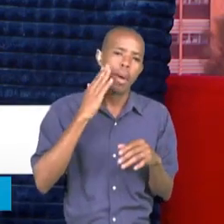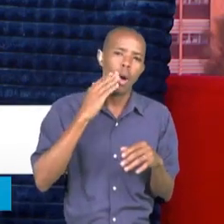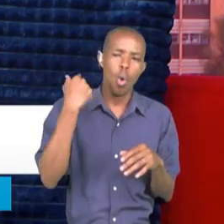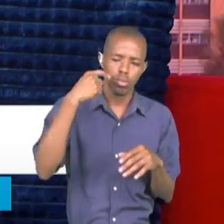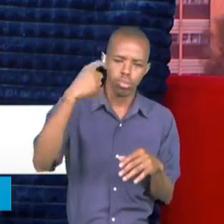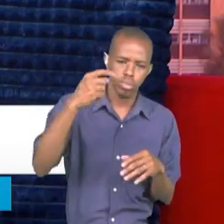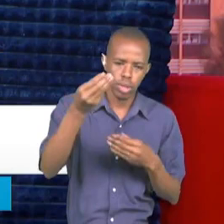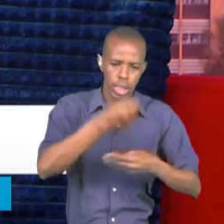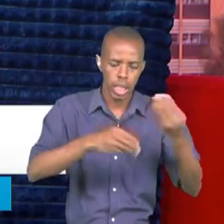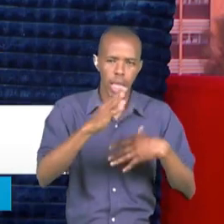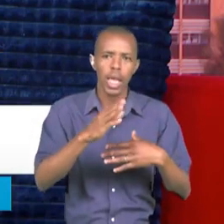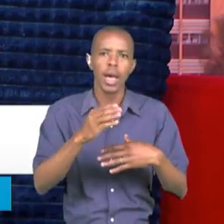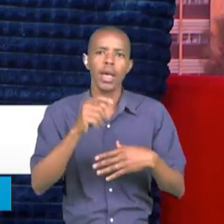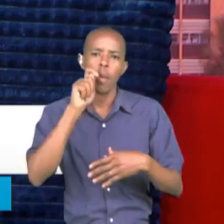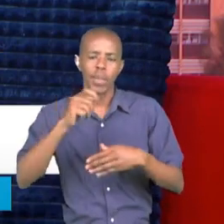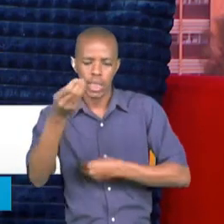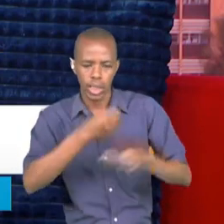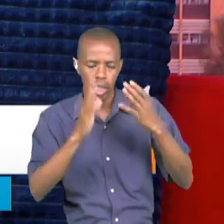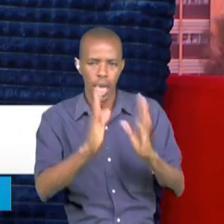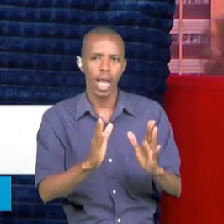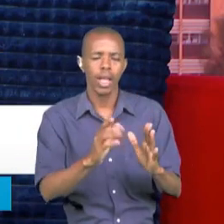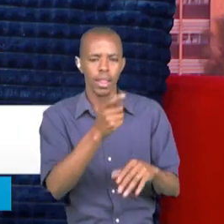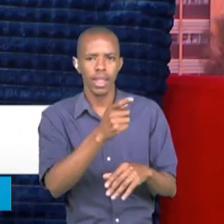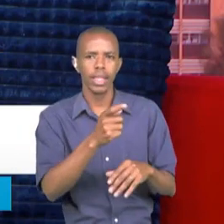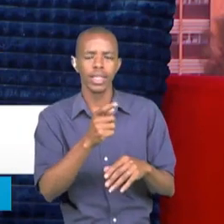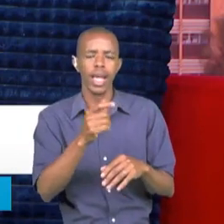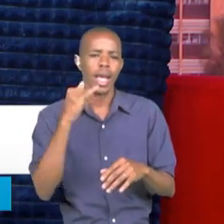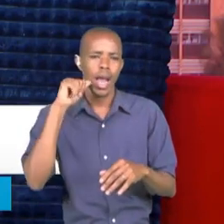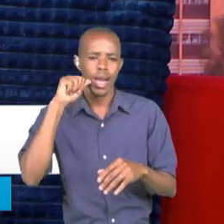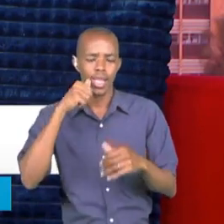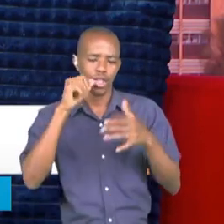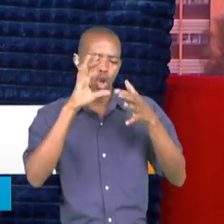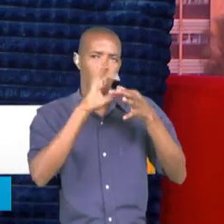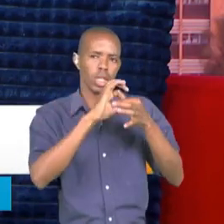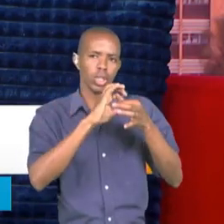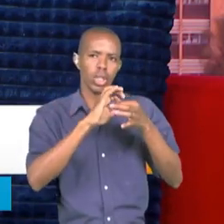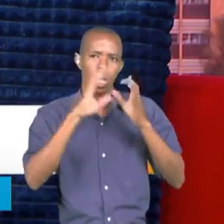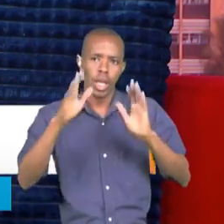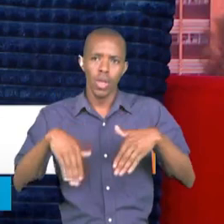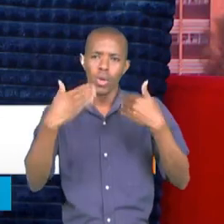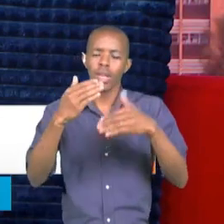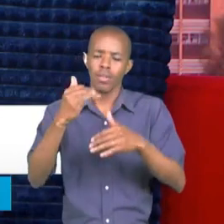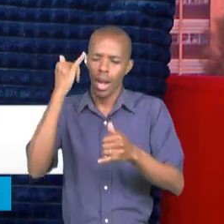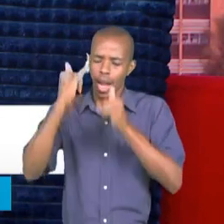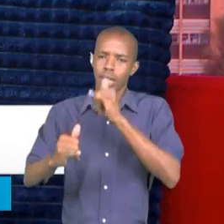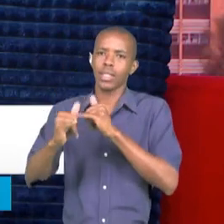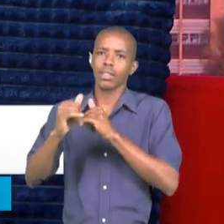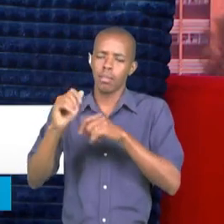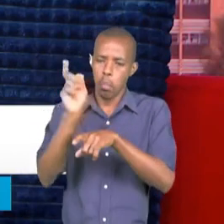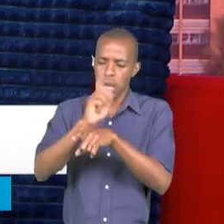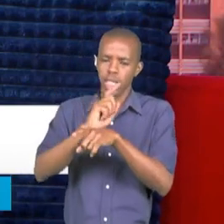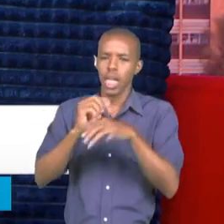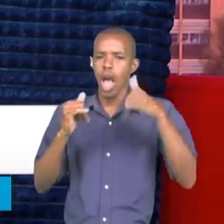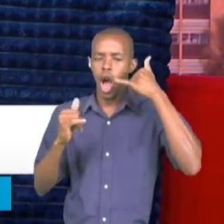butchery person, my boda. Like, it's a whole nice connection. Yeah, you get? Yeah. So if you give me that last minute call, I call him,